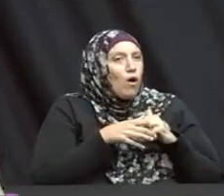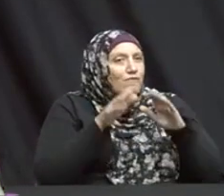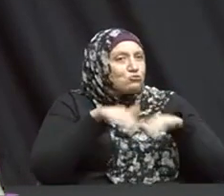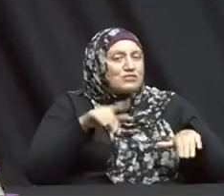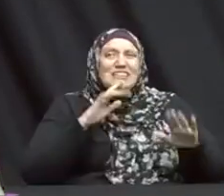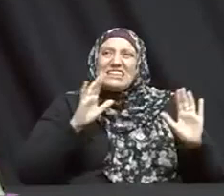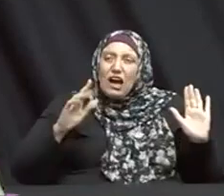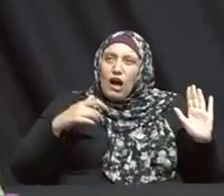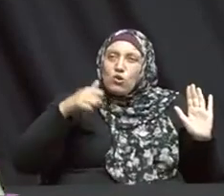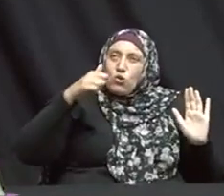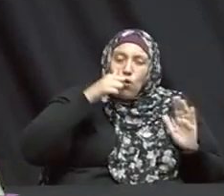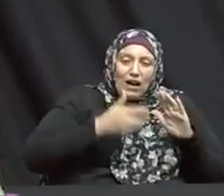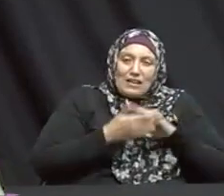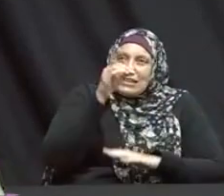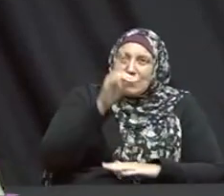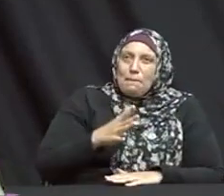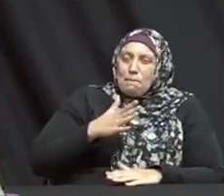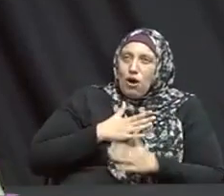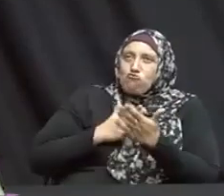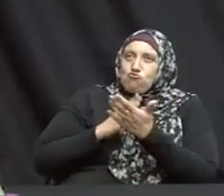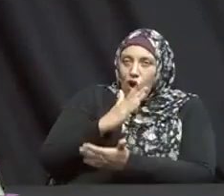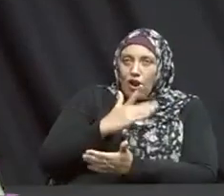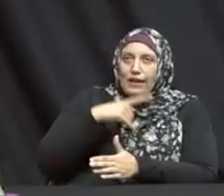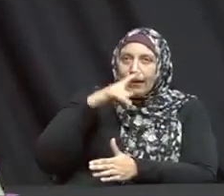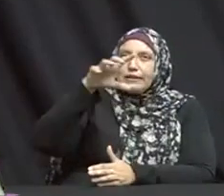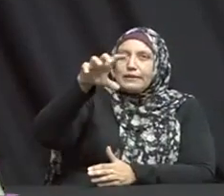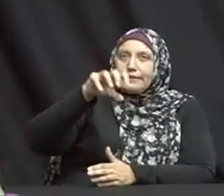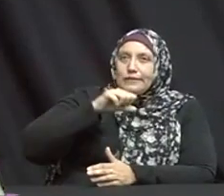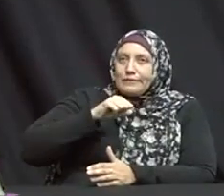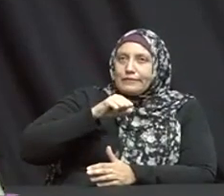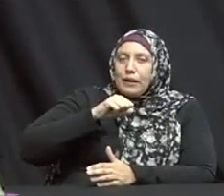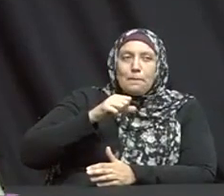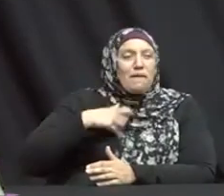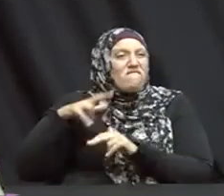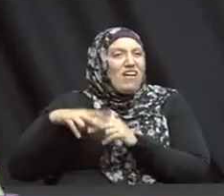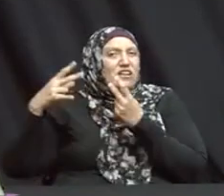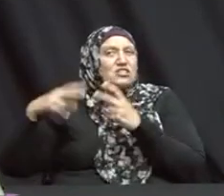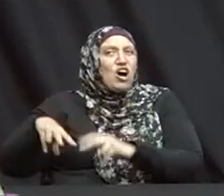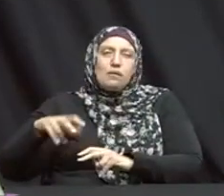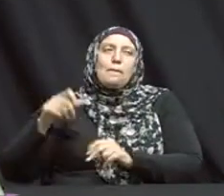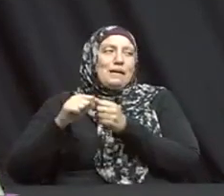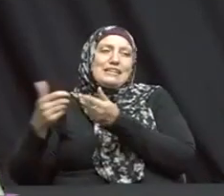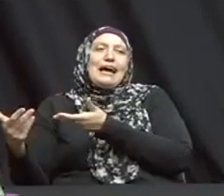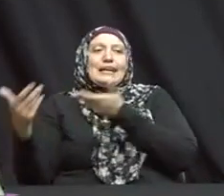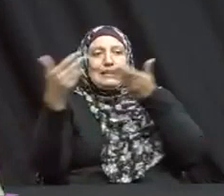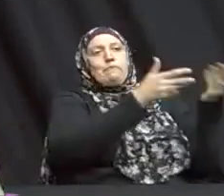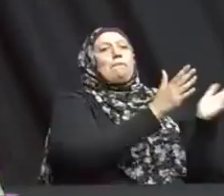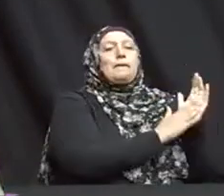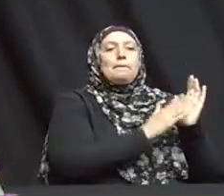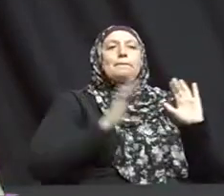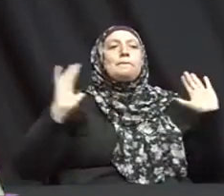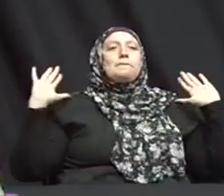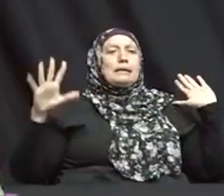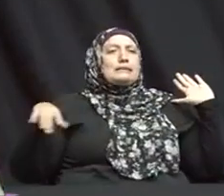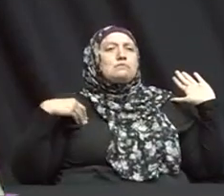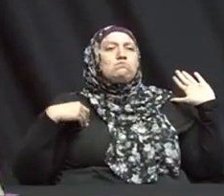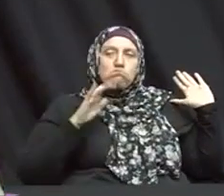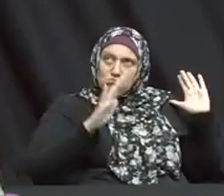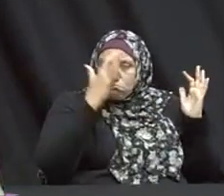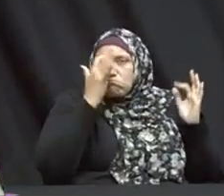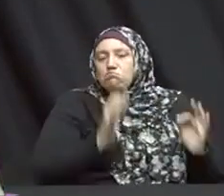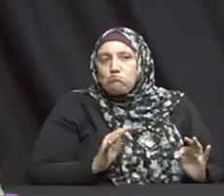leave everything at the moment with dad in the absence of the father or that particular child. Whatever that they agree upon is fine